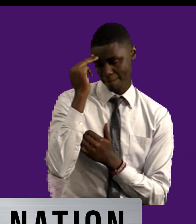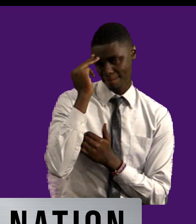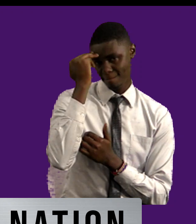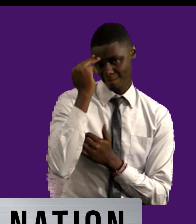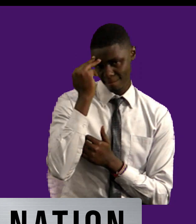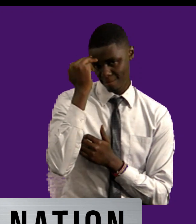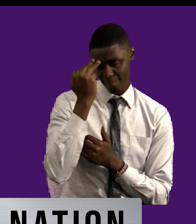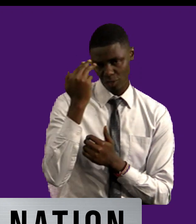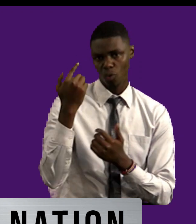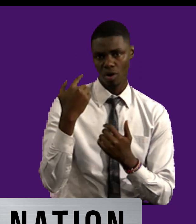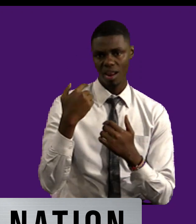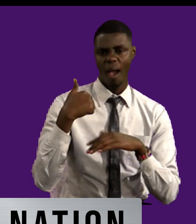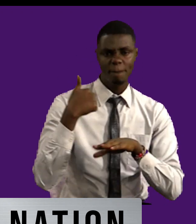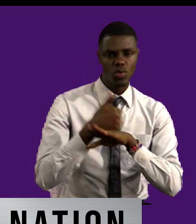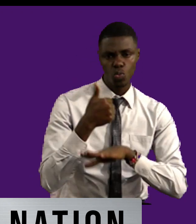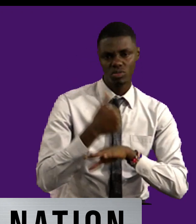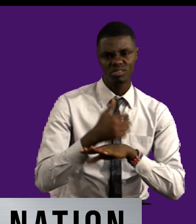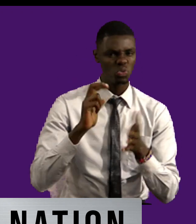mental torture, what do you mean?